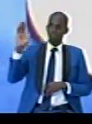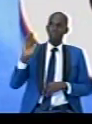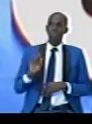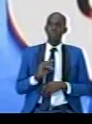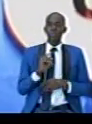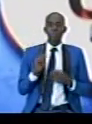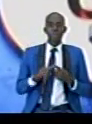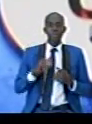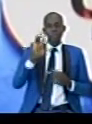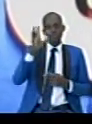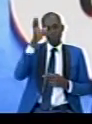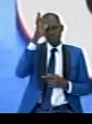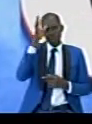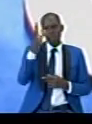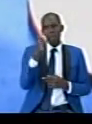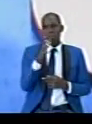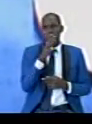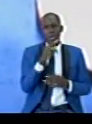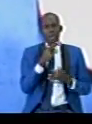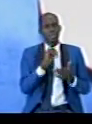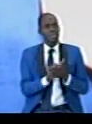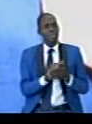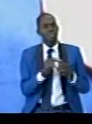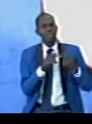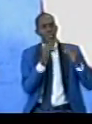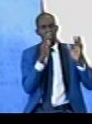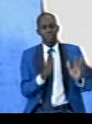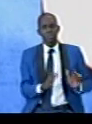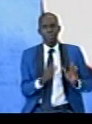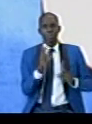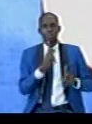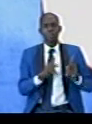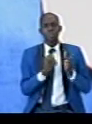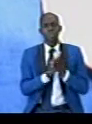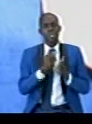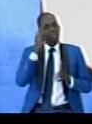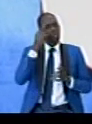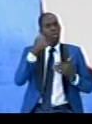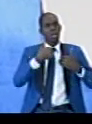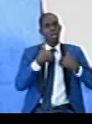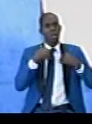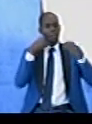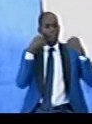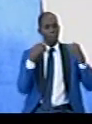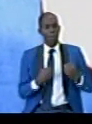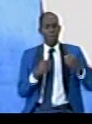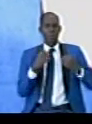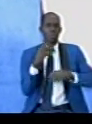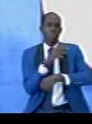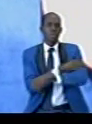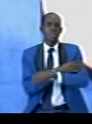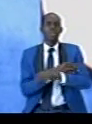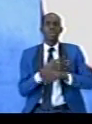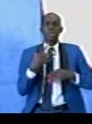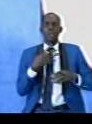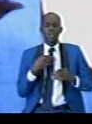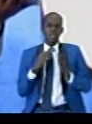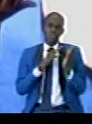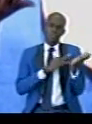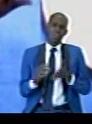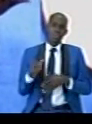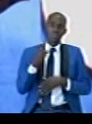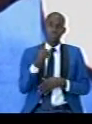your mother, and when those people of power, of authority in that institution, when they forsake you,